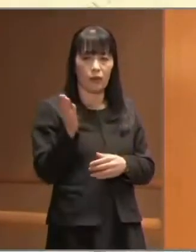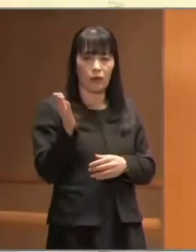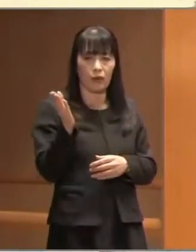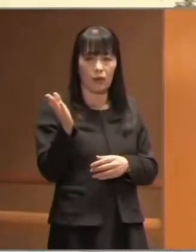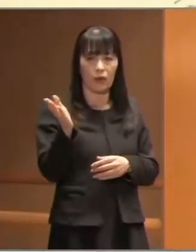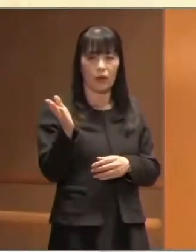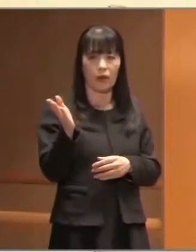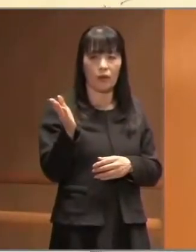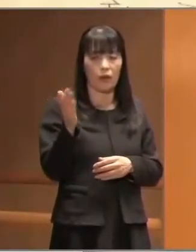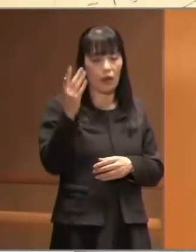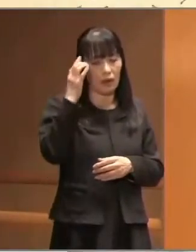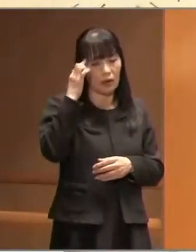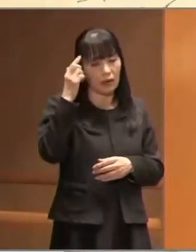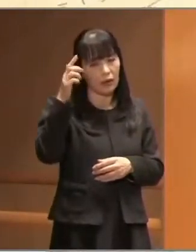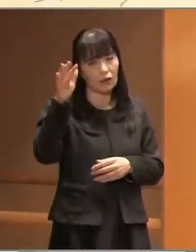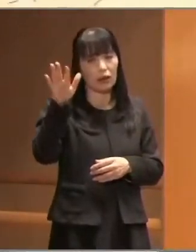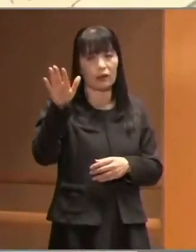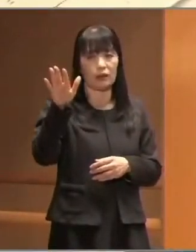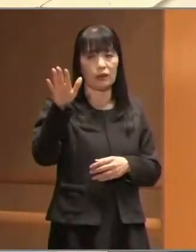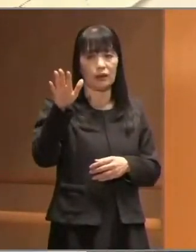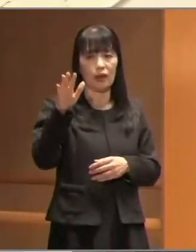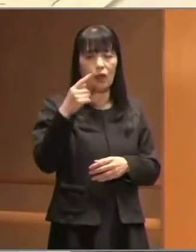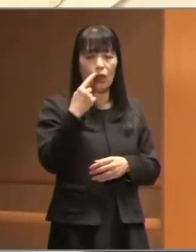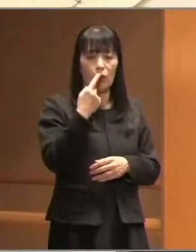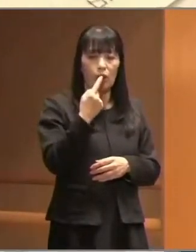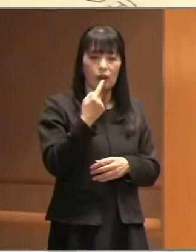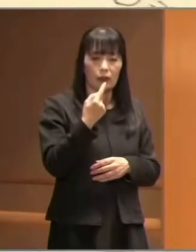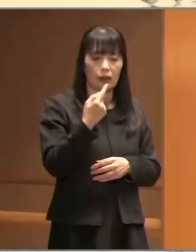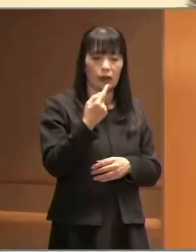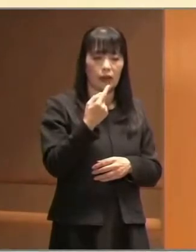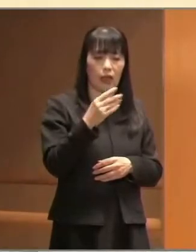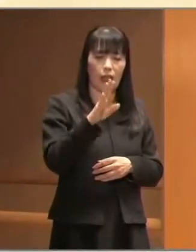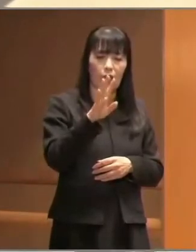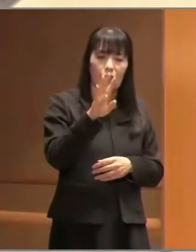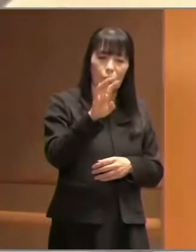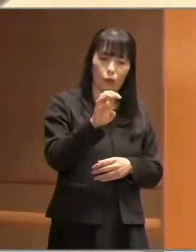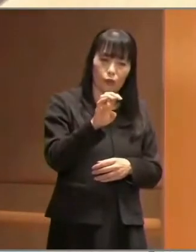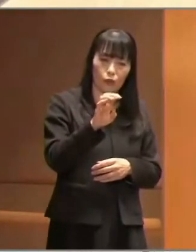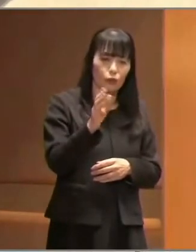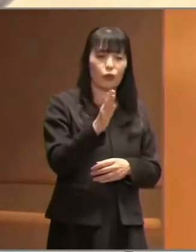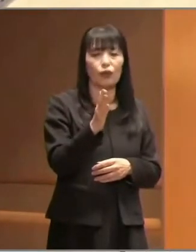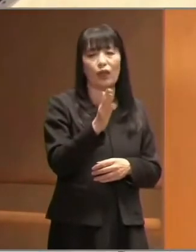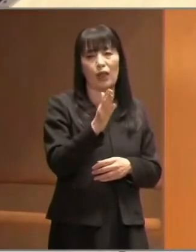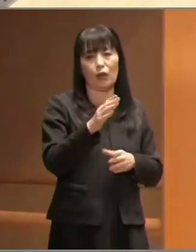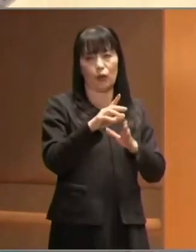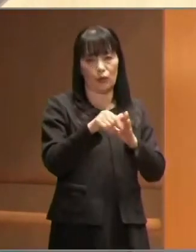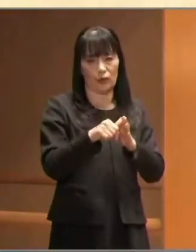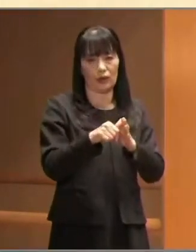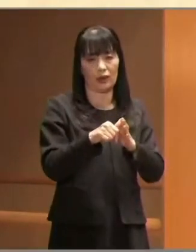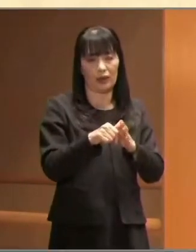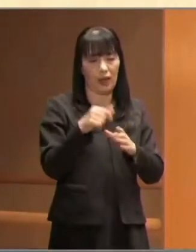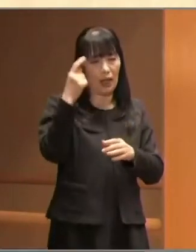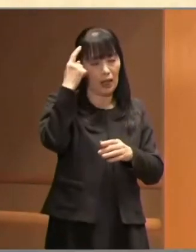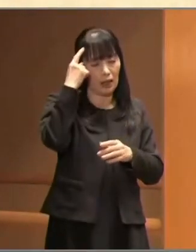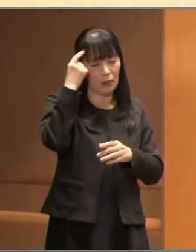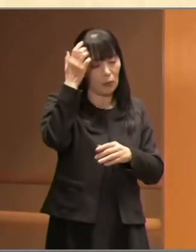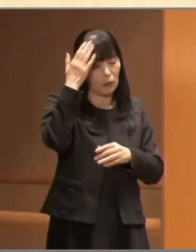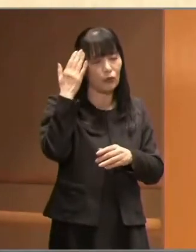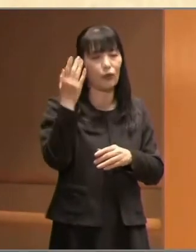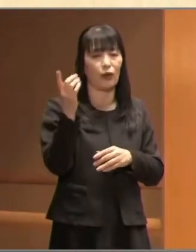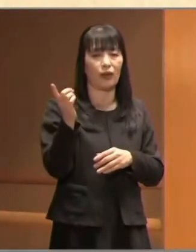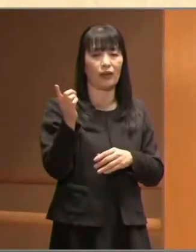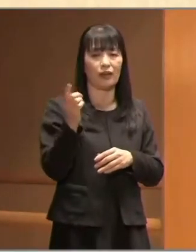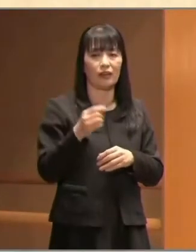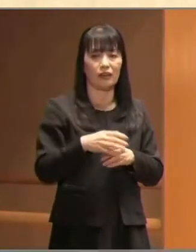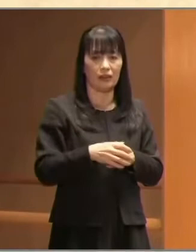this. And these are very good old days when I was 40 plus years old and my hair